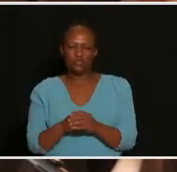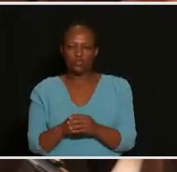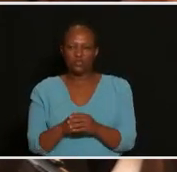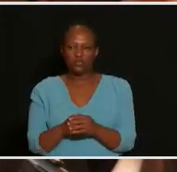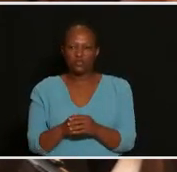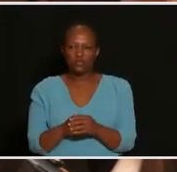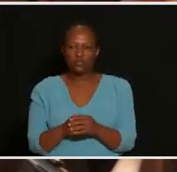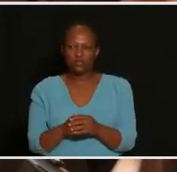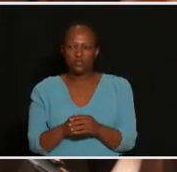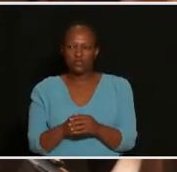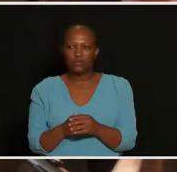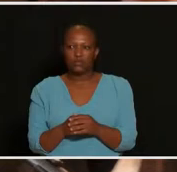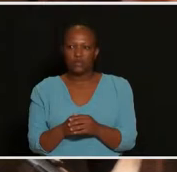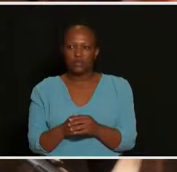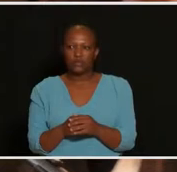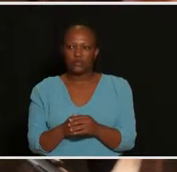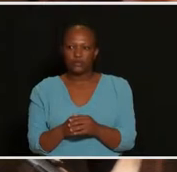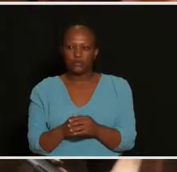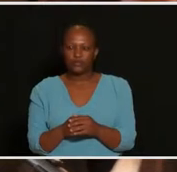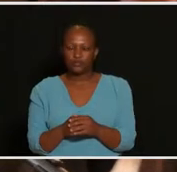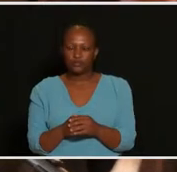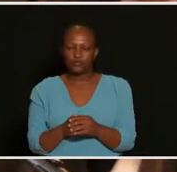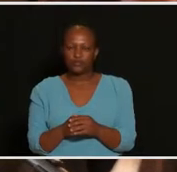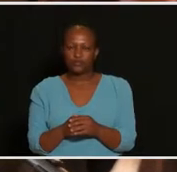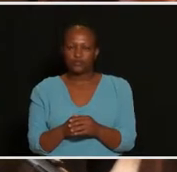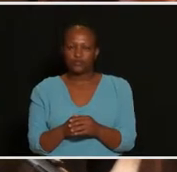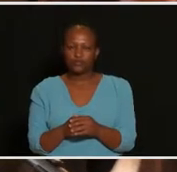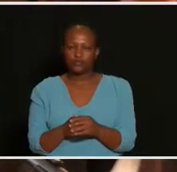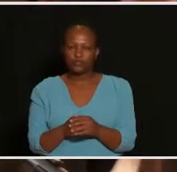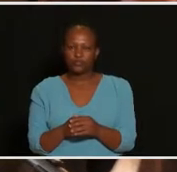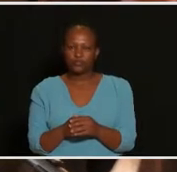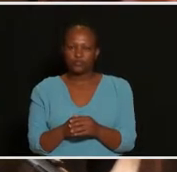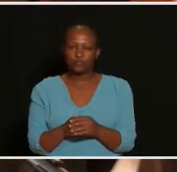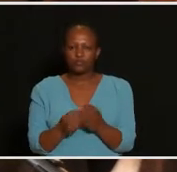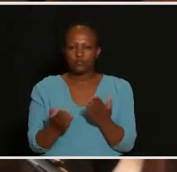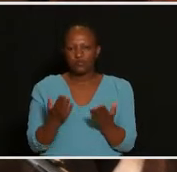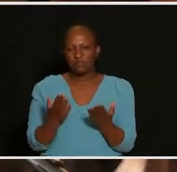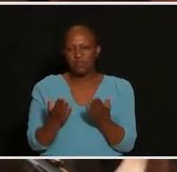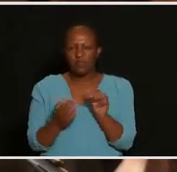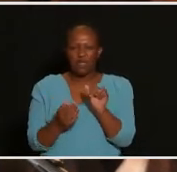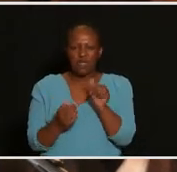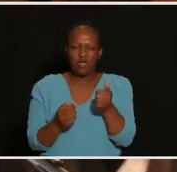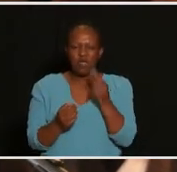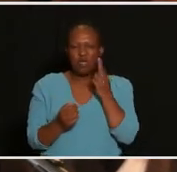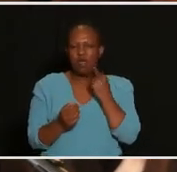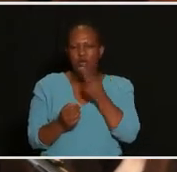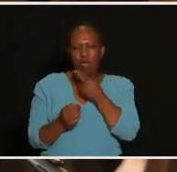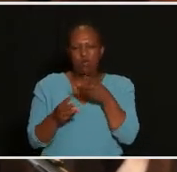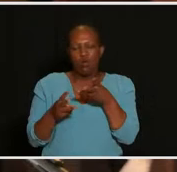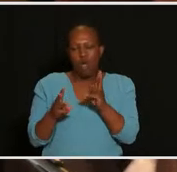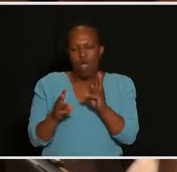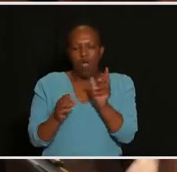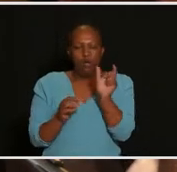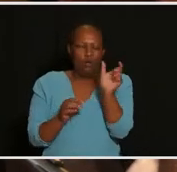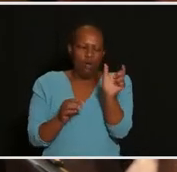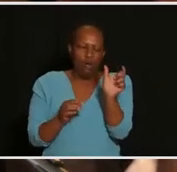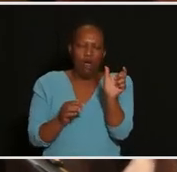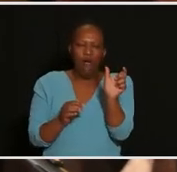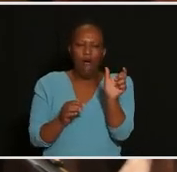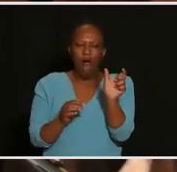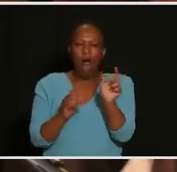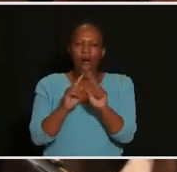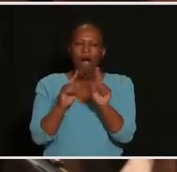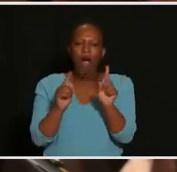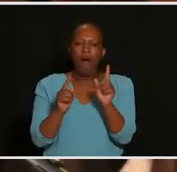maybe um a NASA word for corporal punishment uh instead of